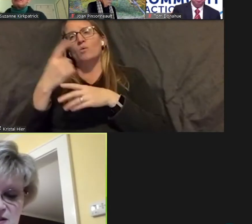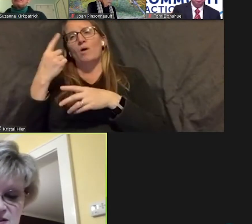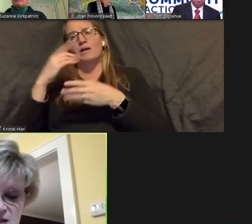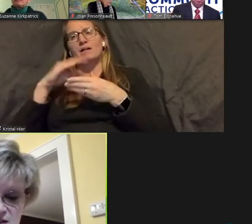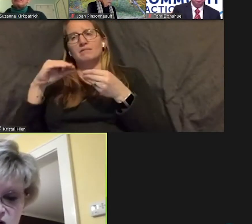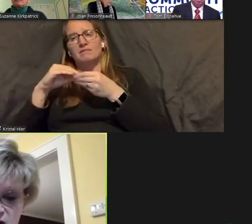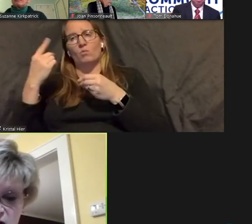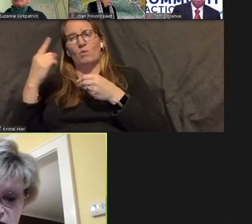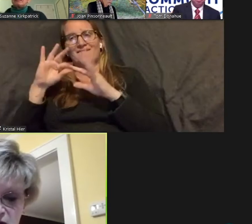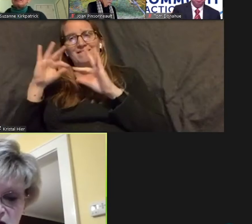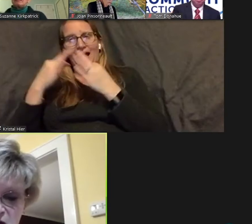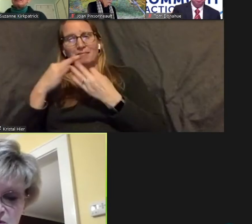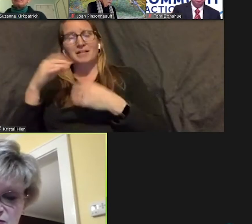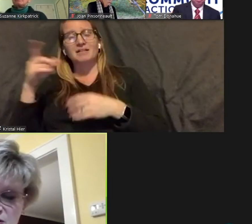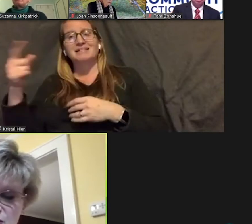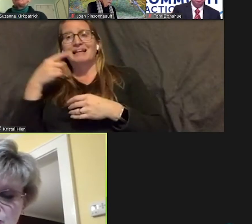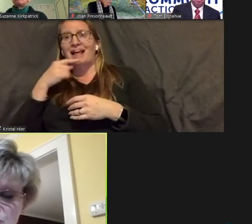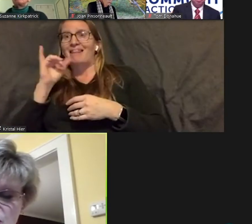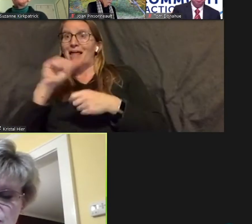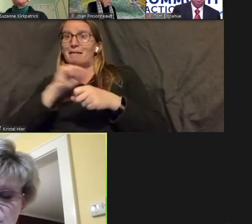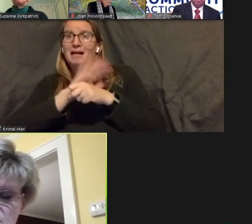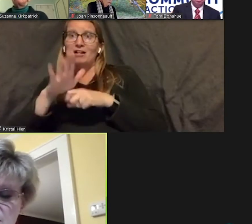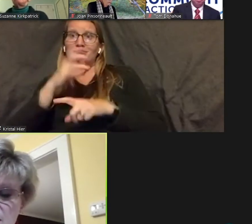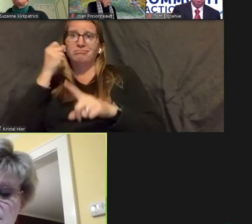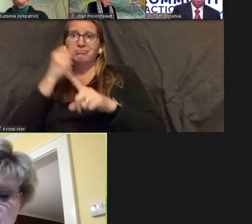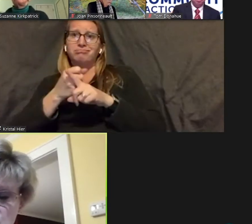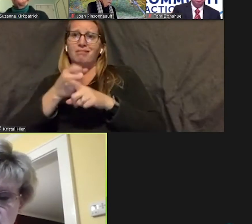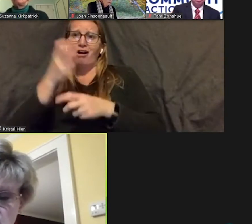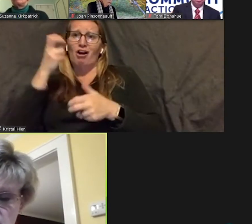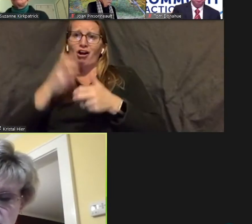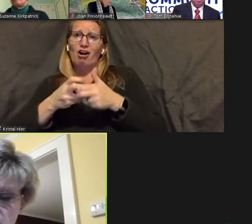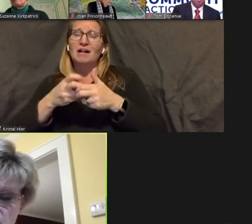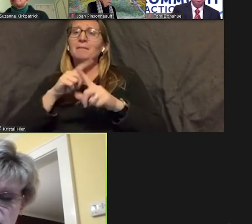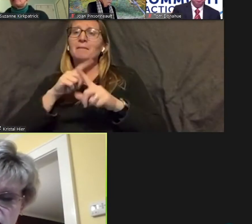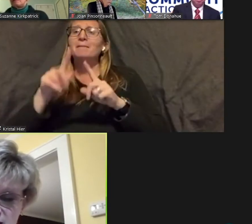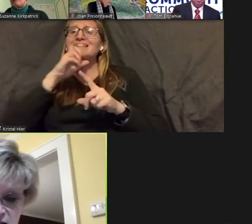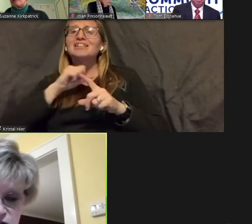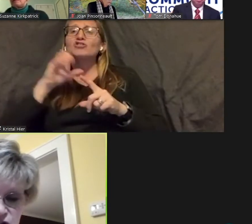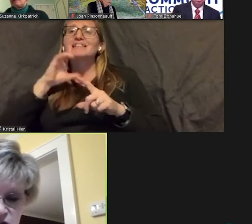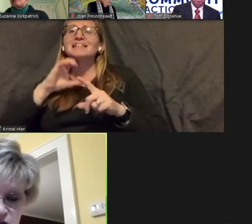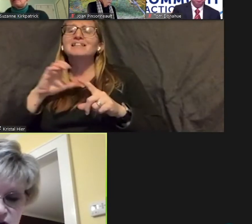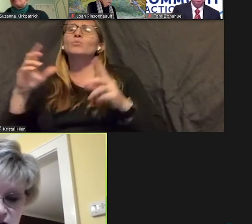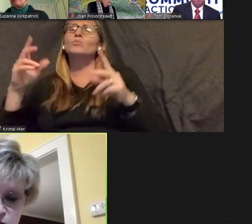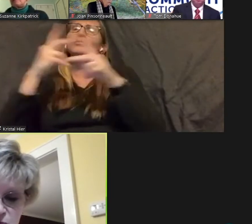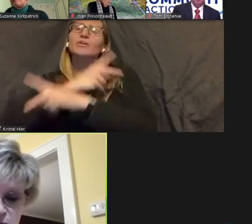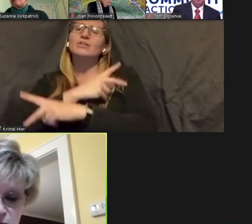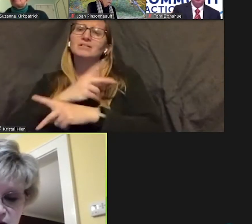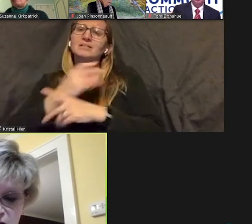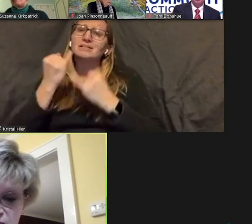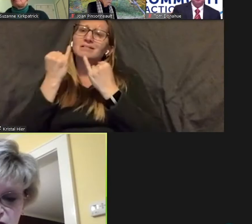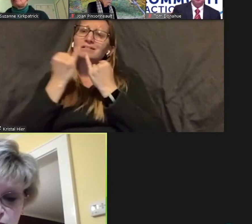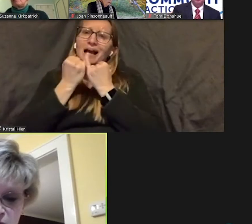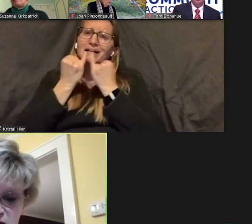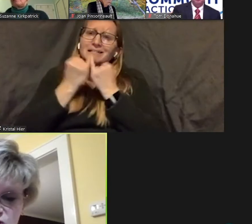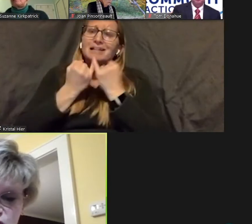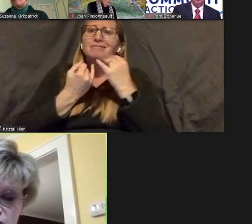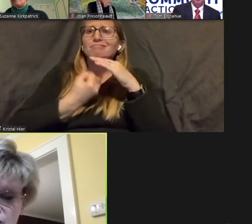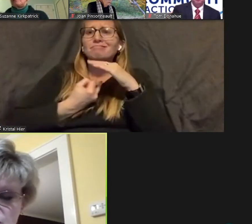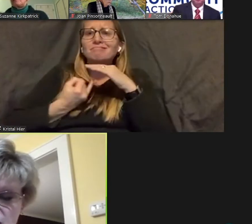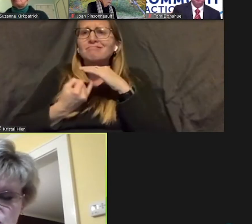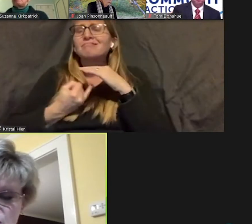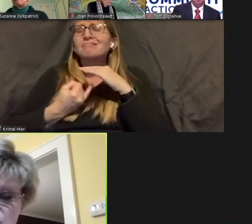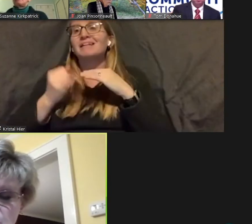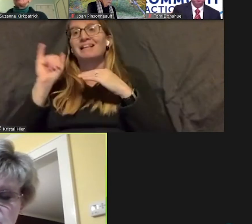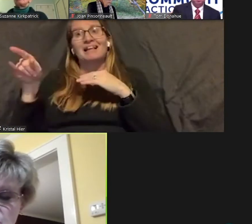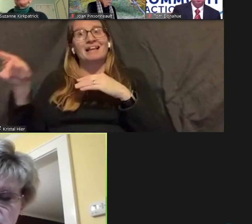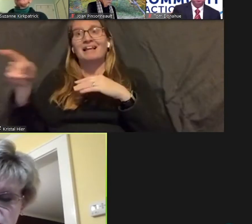The pandemic has hit us all hard, but the senior community feels it especially hard. The isolation of not going to BPI on a regular basis tore